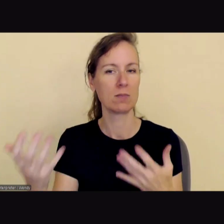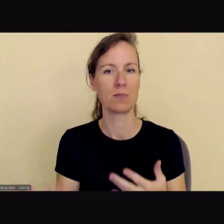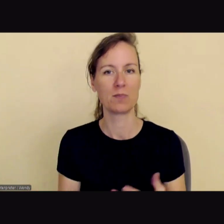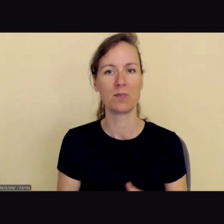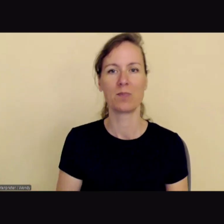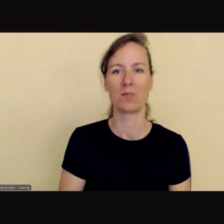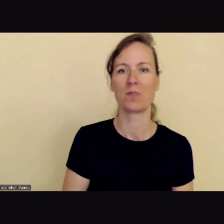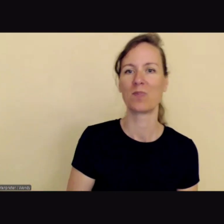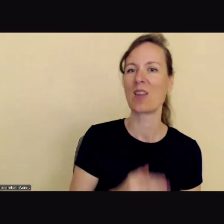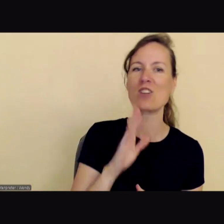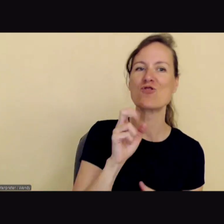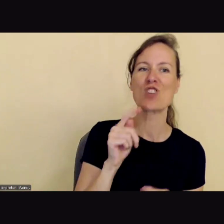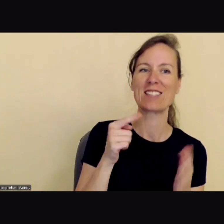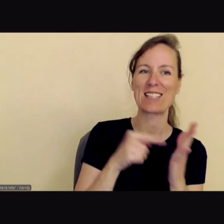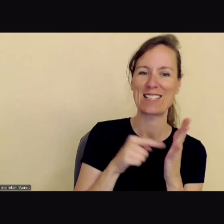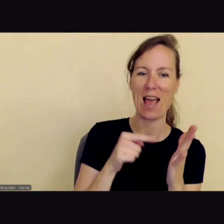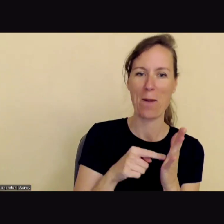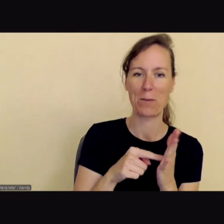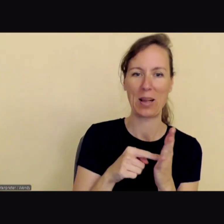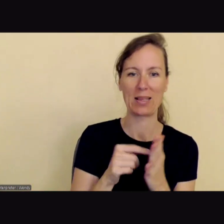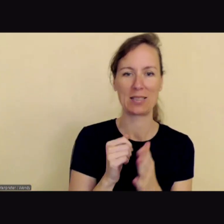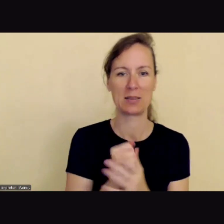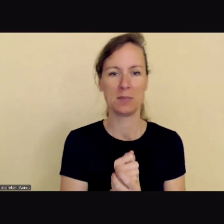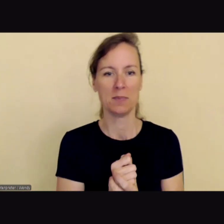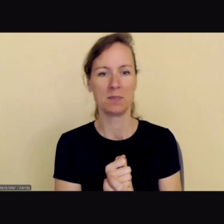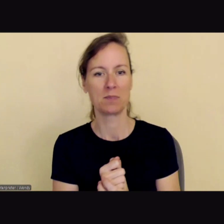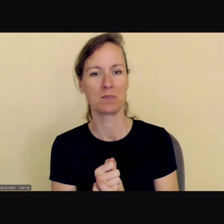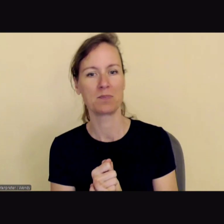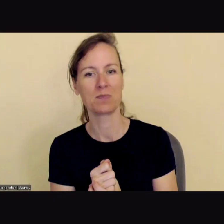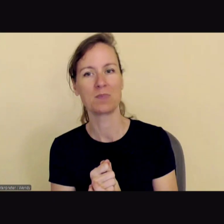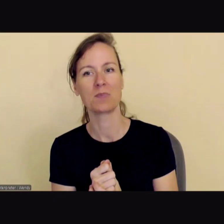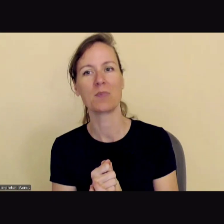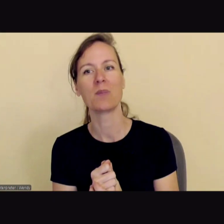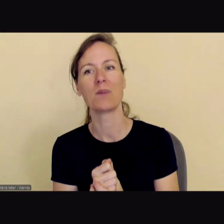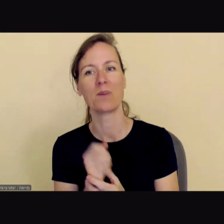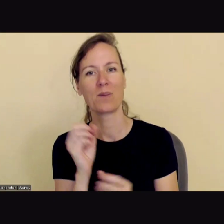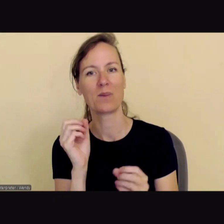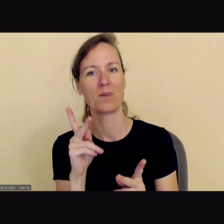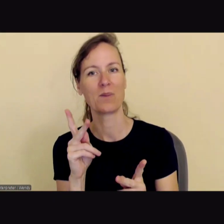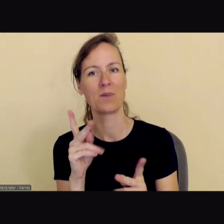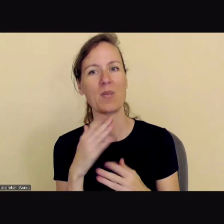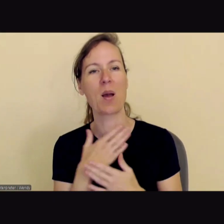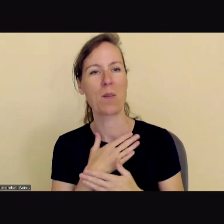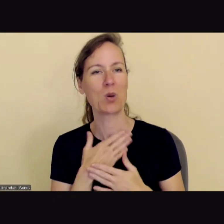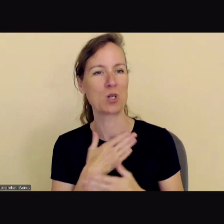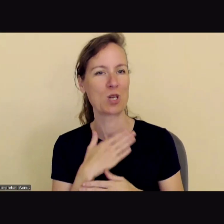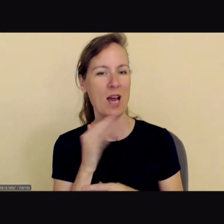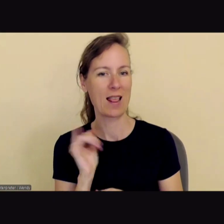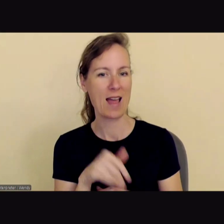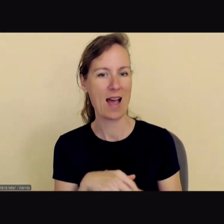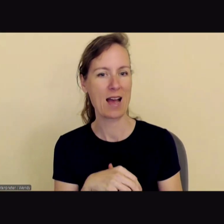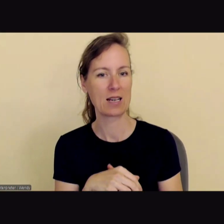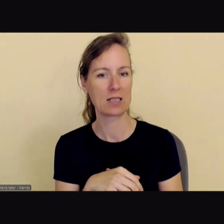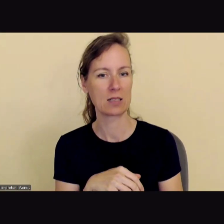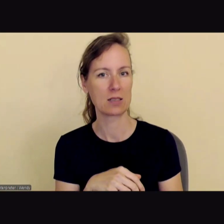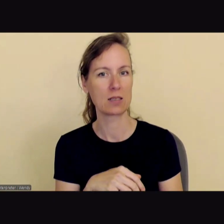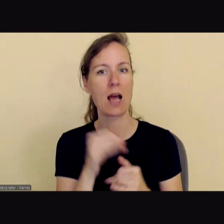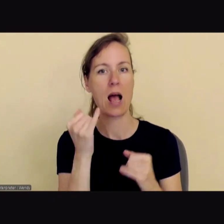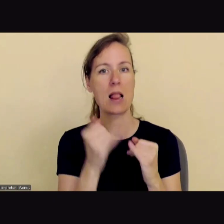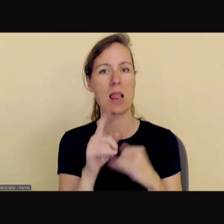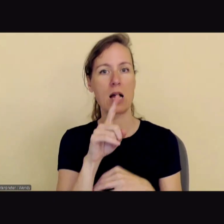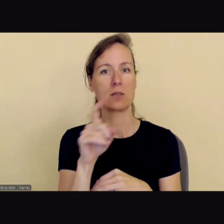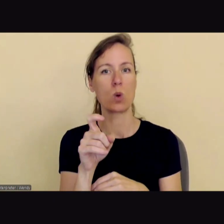was merely an example. So I appreciate. So I appreciate you saying that. Okay, last question.